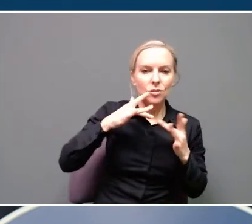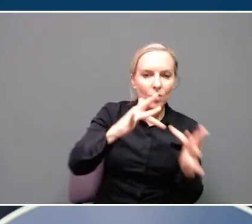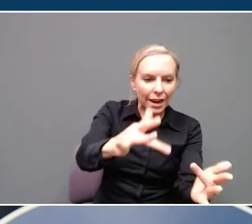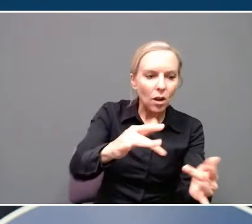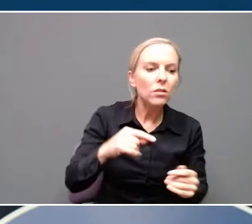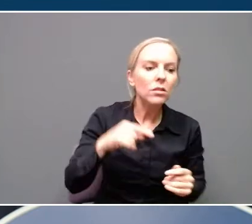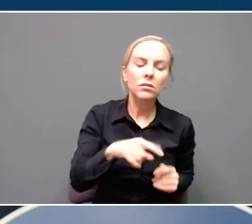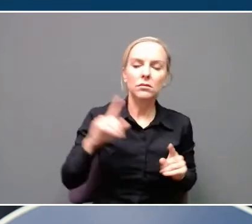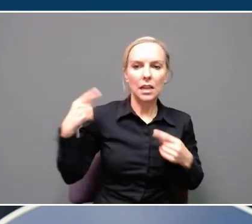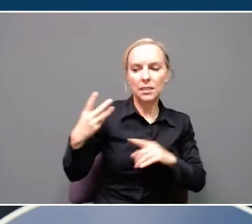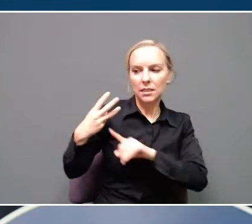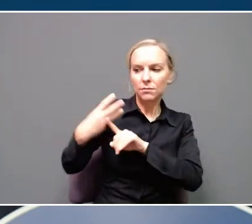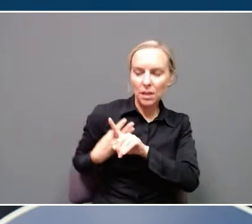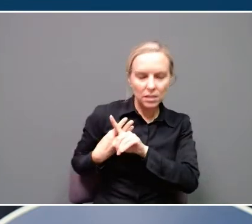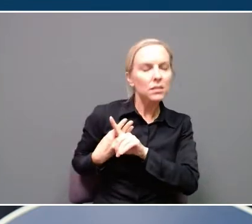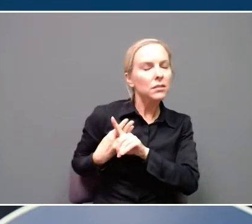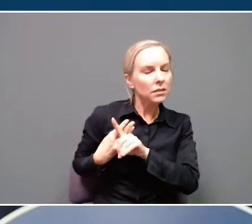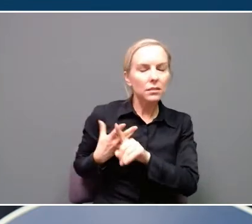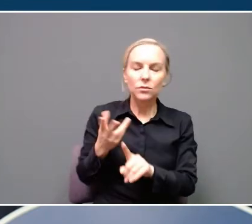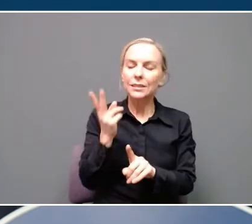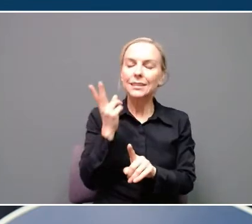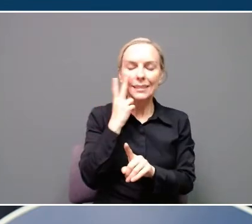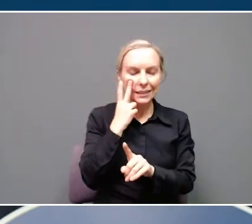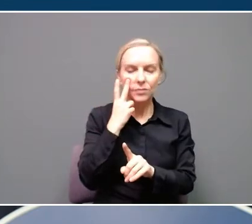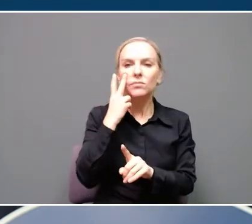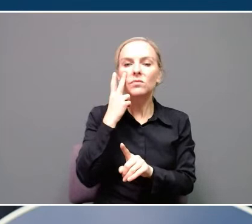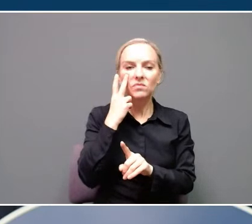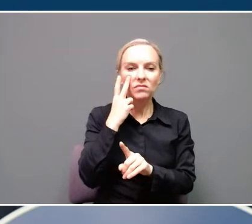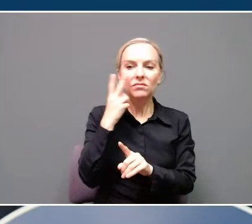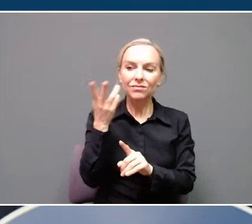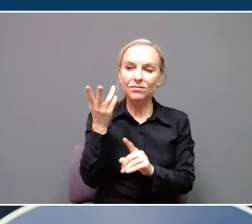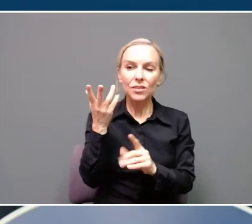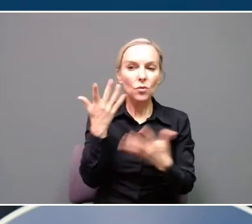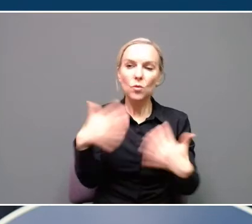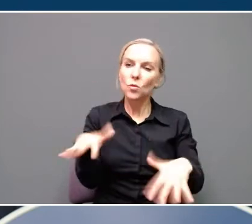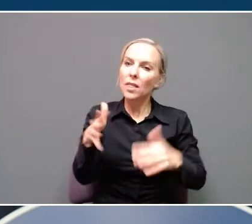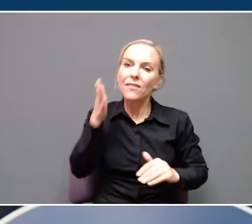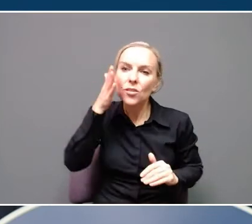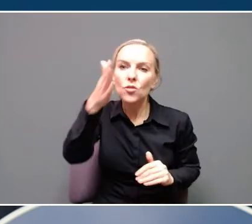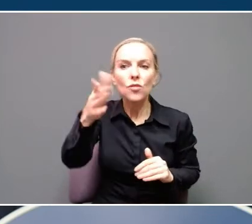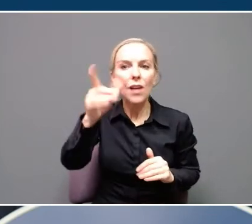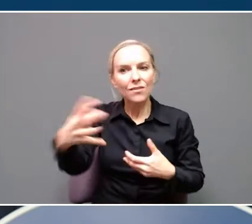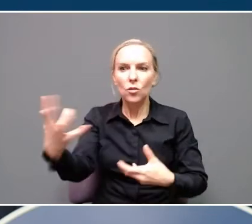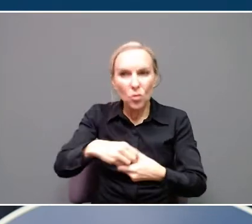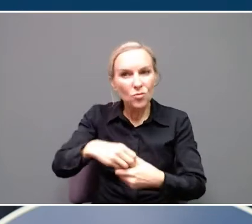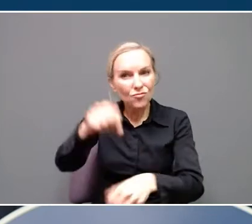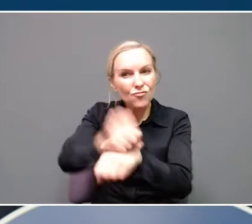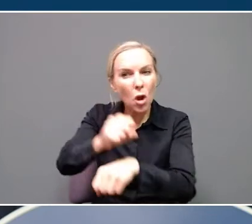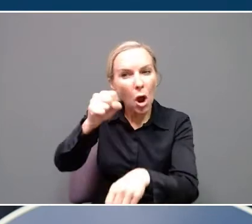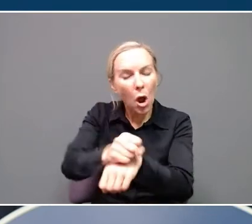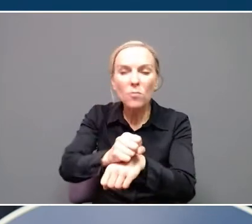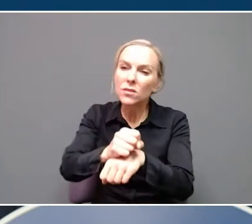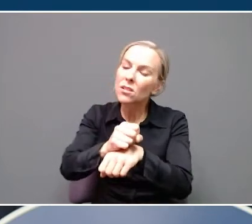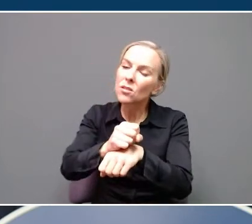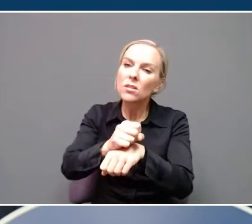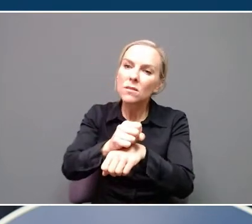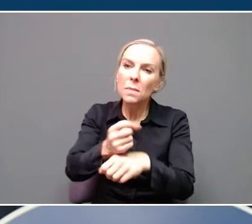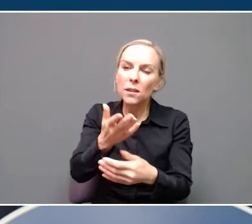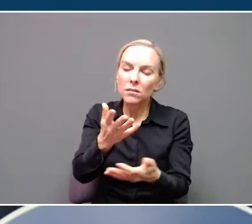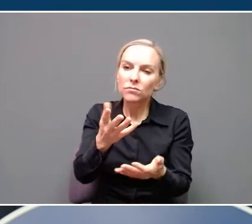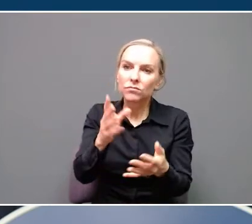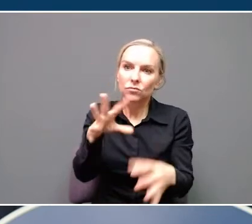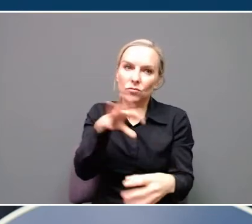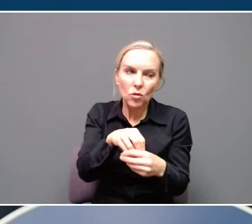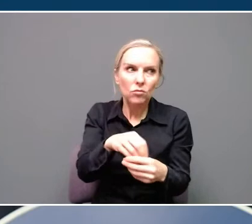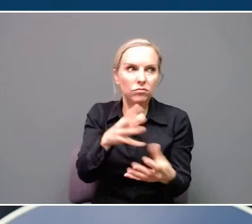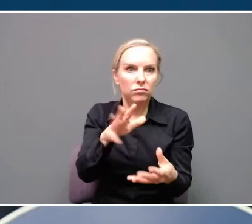months will see a future. And that future has to include jobs and good jobs across the area.